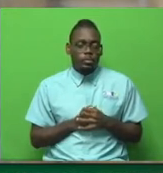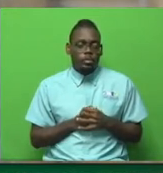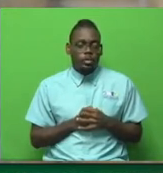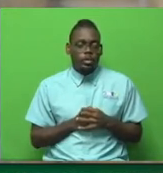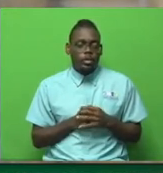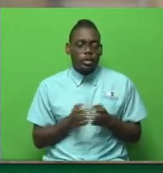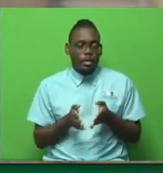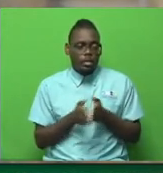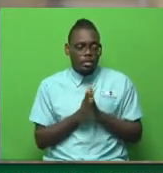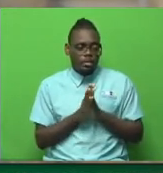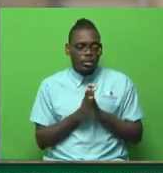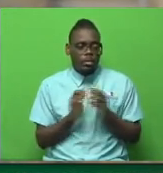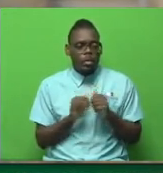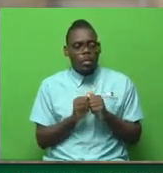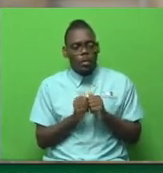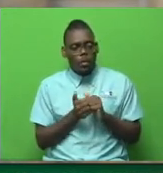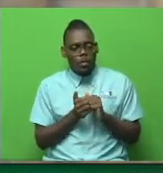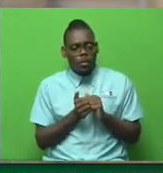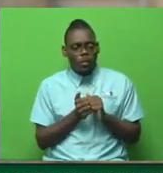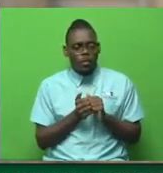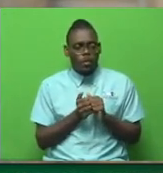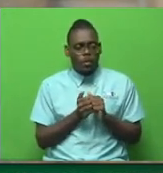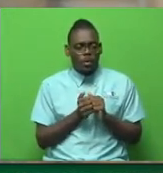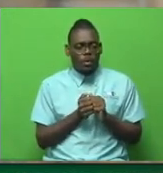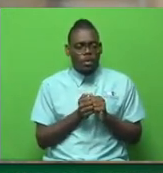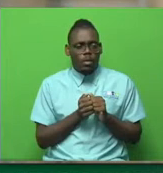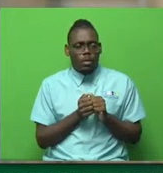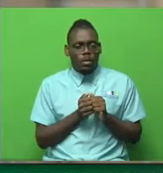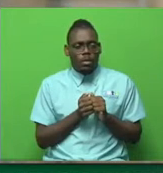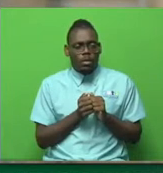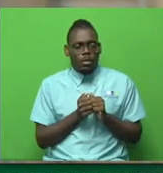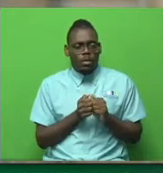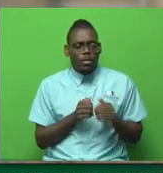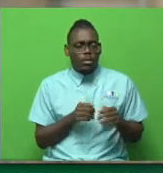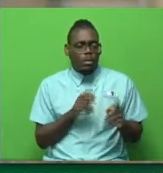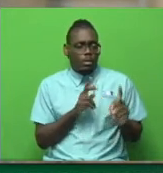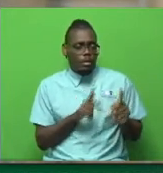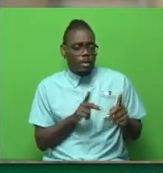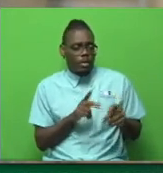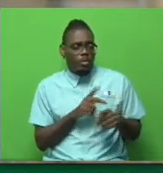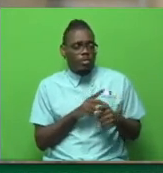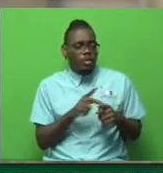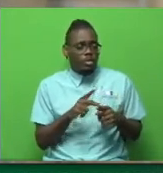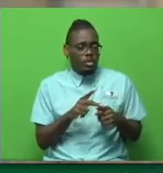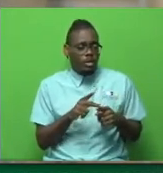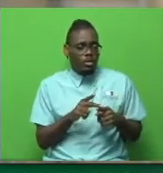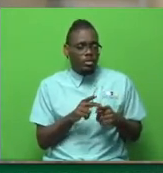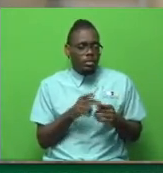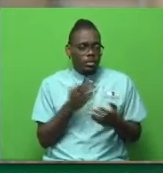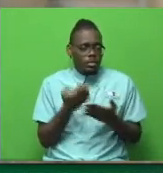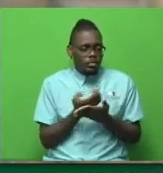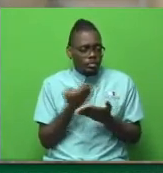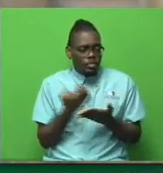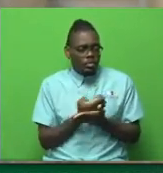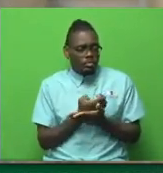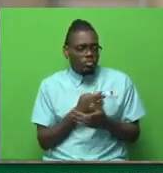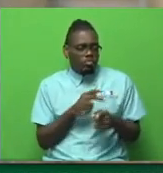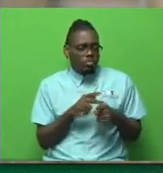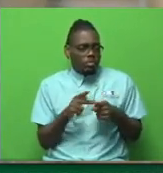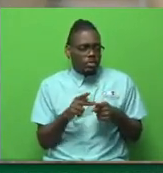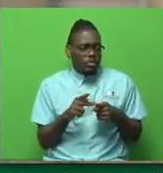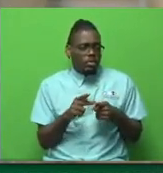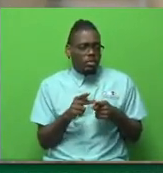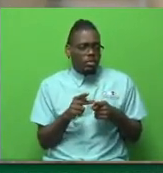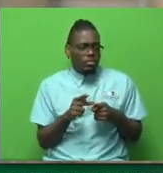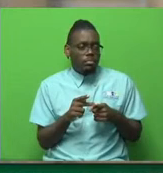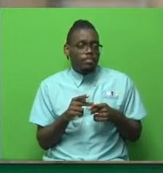how could a supposed professional and economic expert have embarrassed